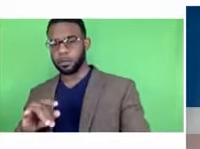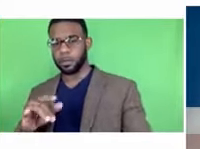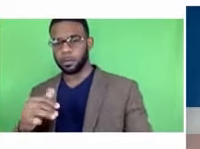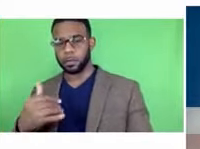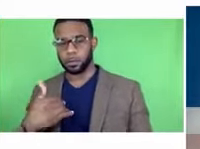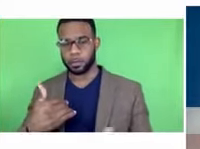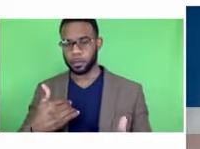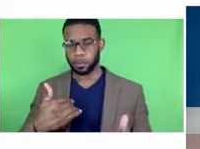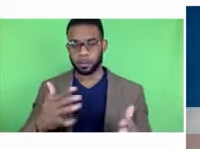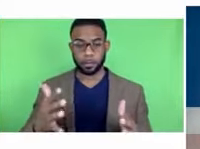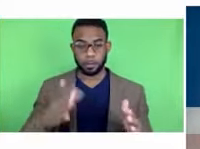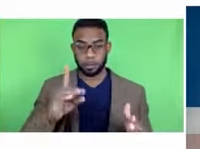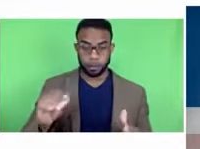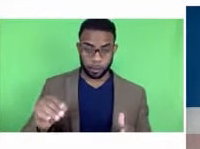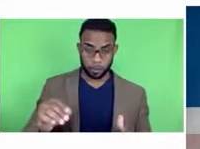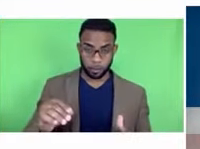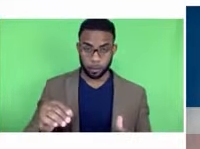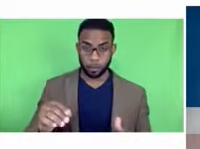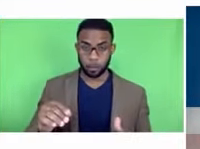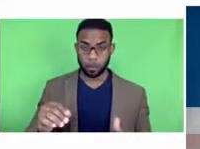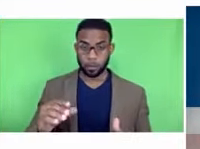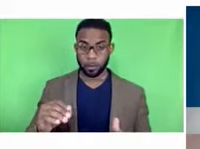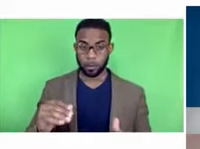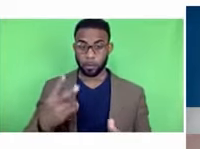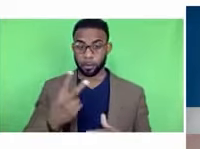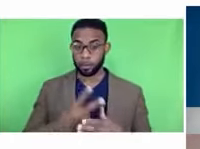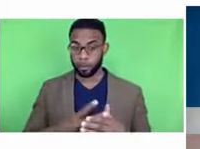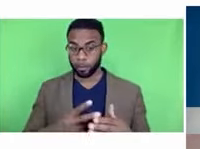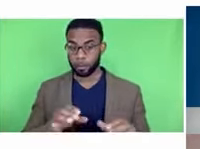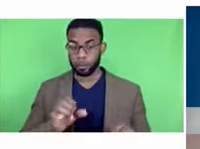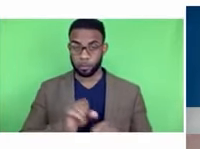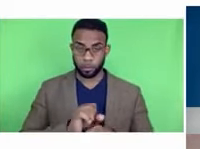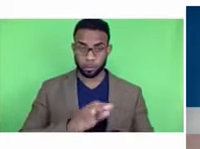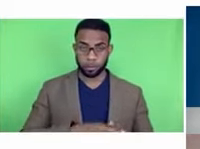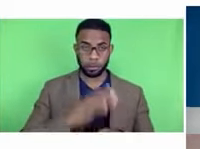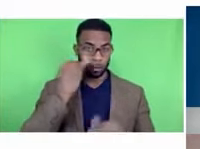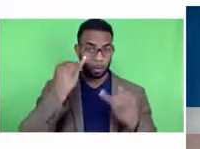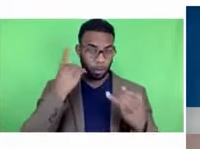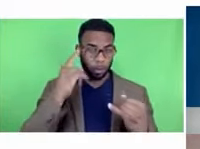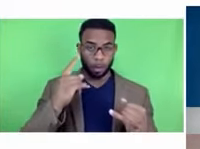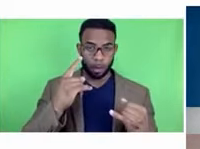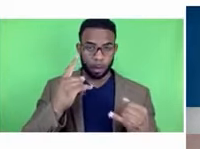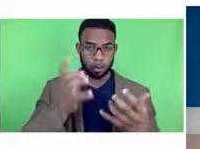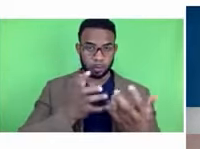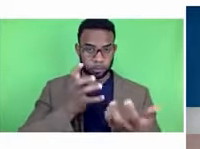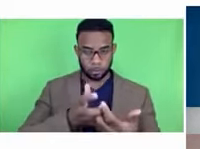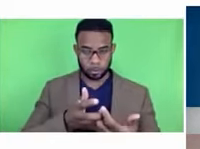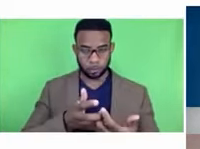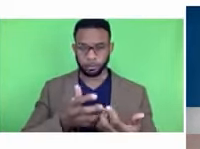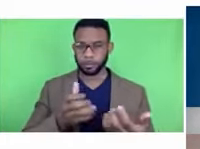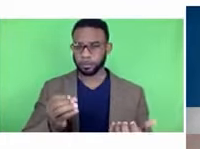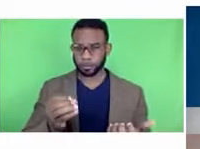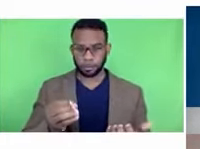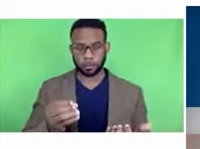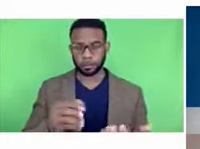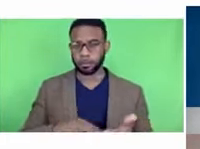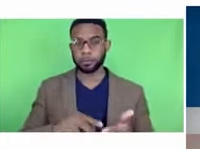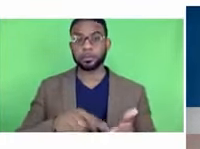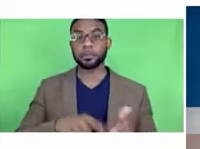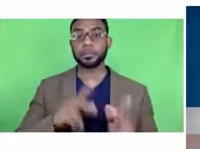an anxiety disorder and both did work on ideas for accommodations. So, I mean, this person